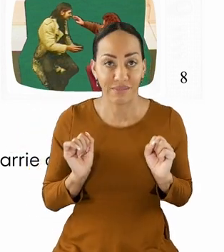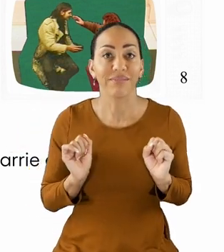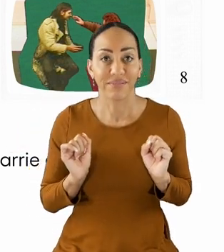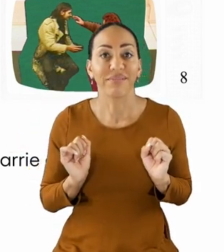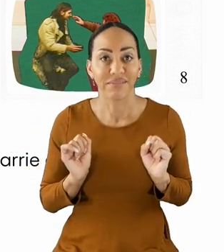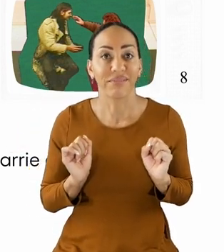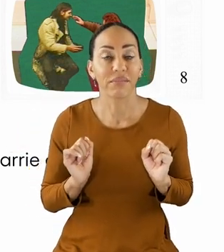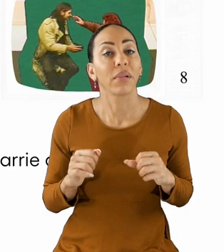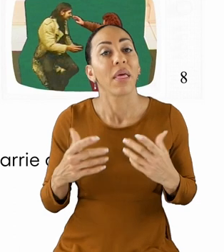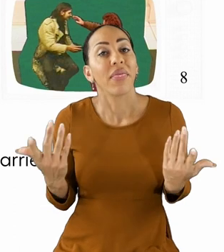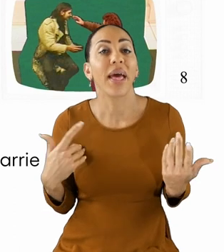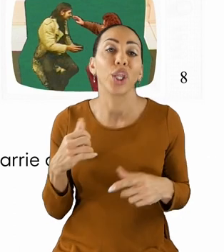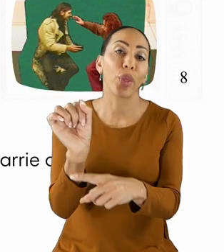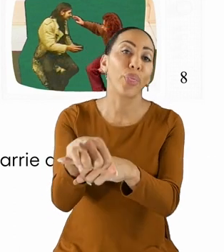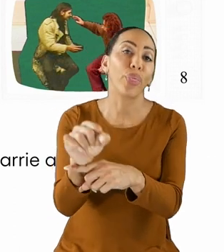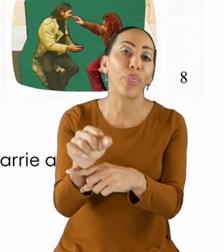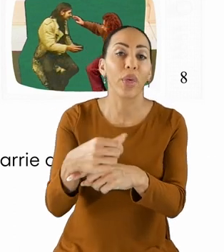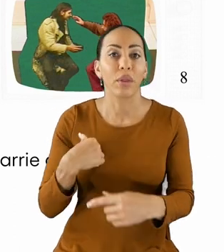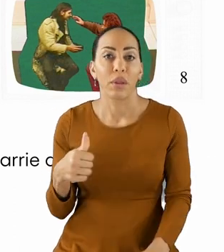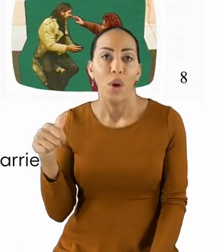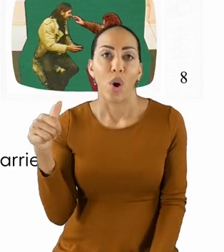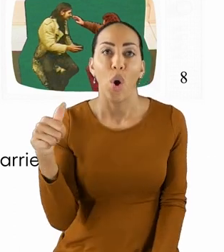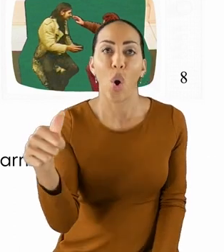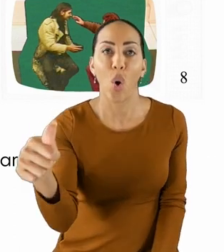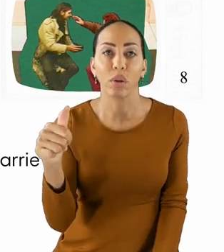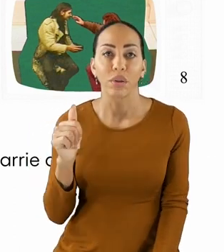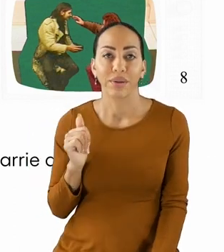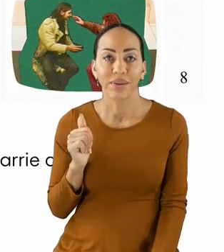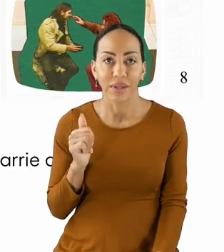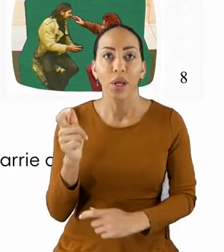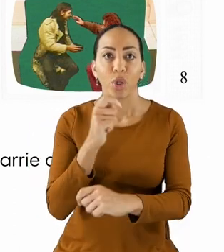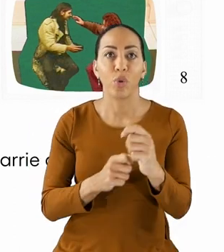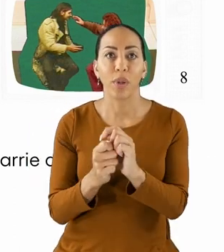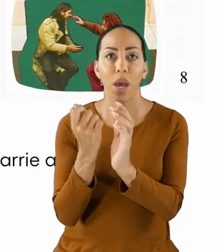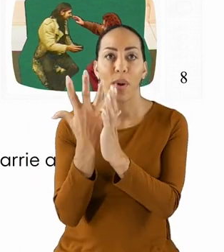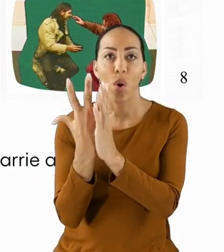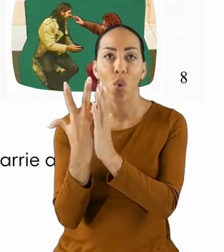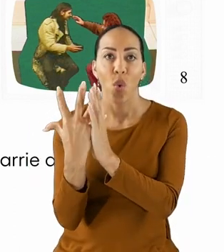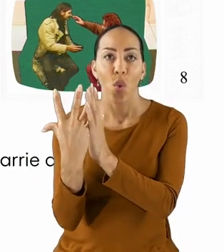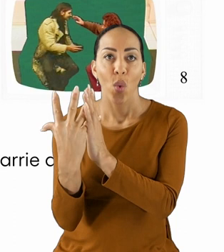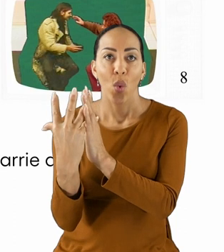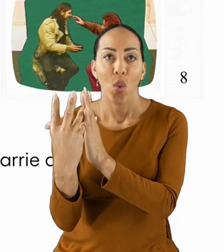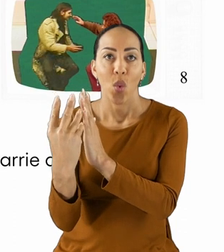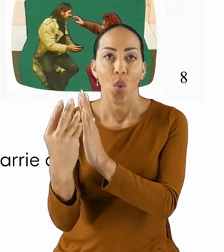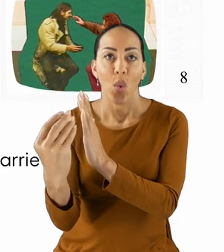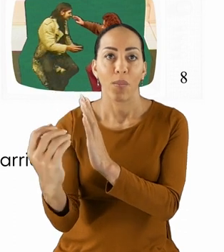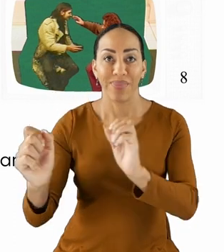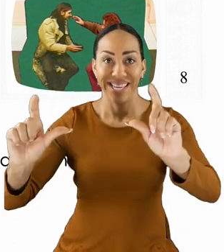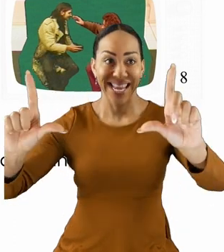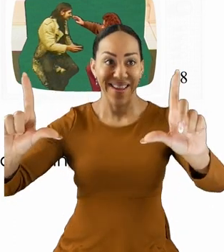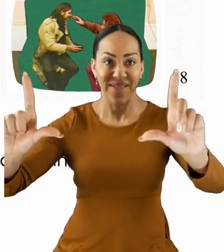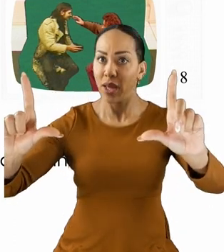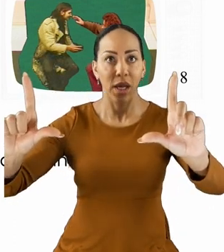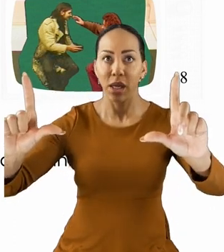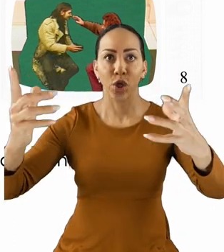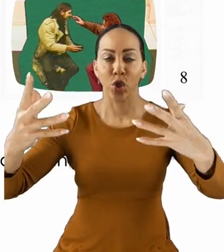and through the different degrees of media we engage with and become progressively more immersed in, the television consequently